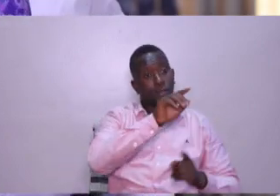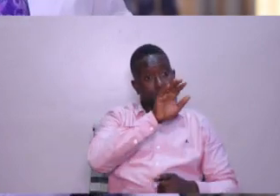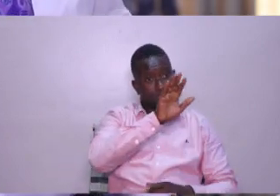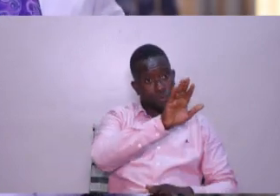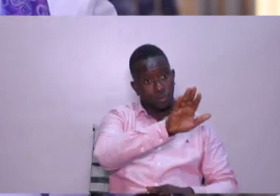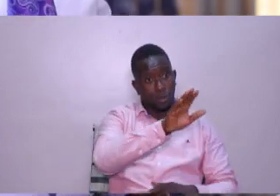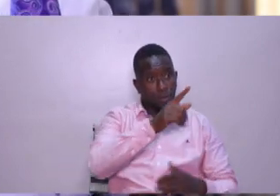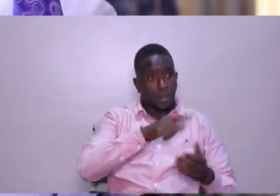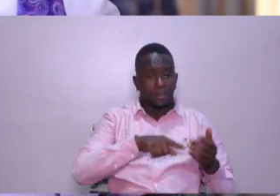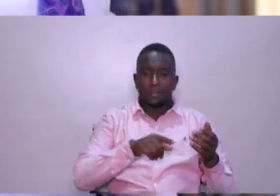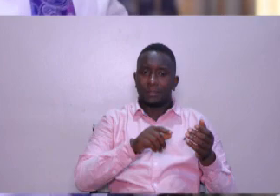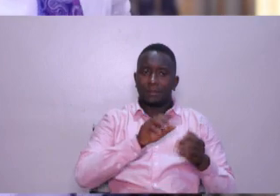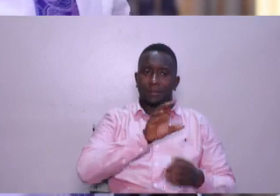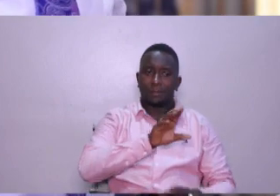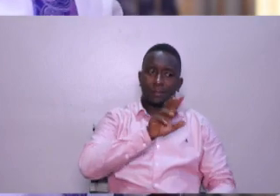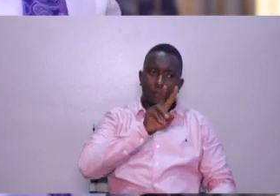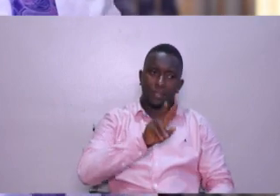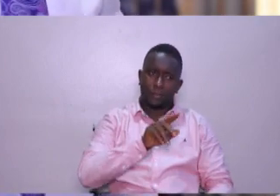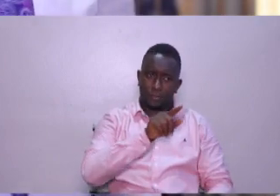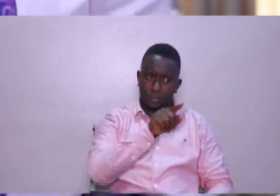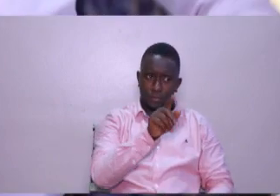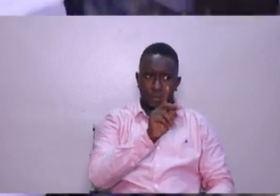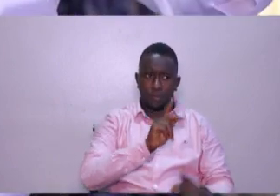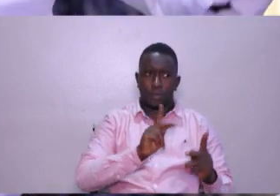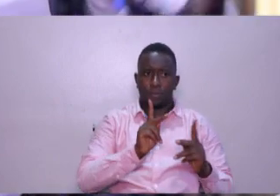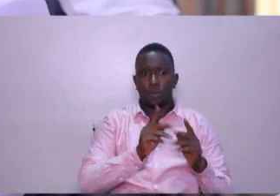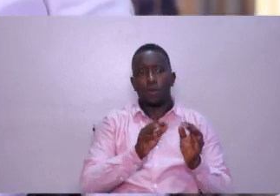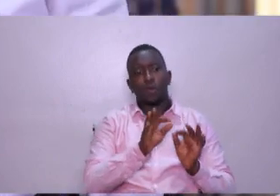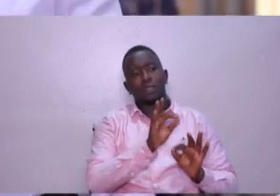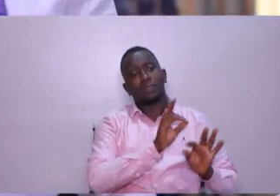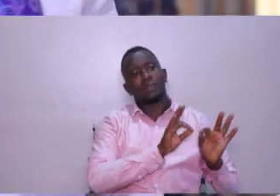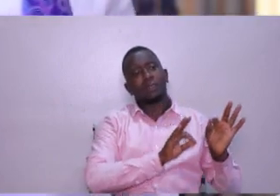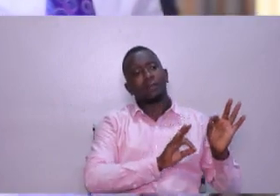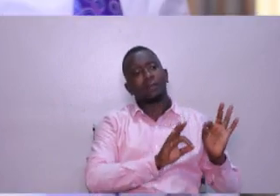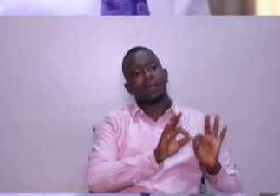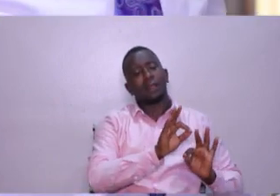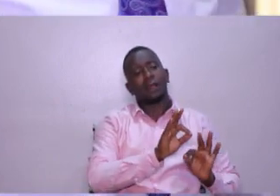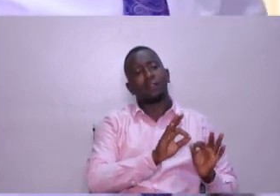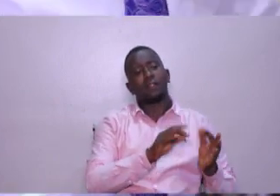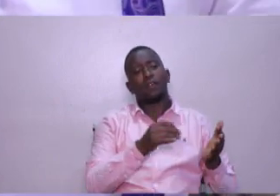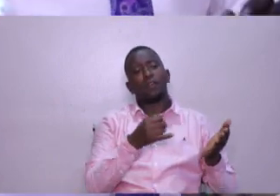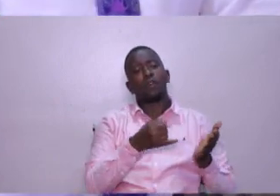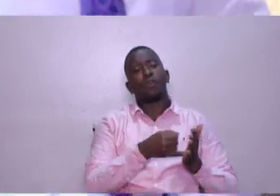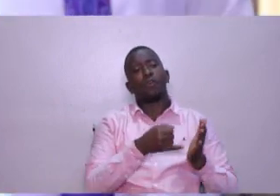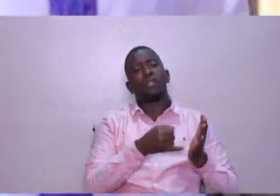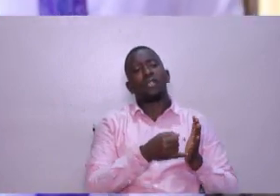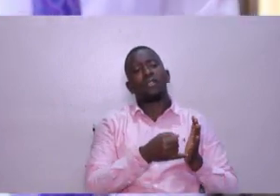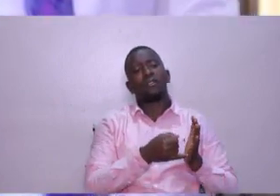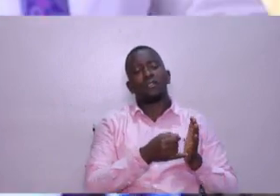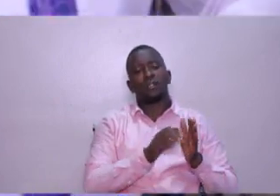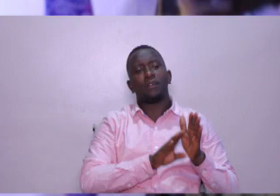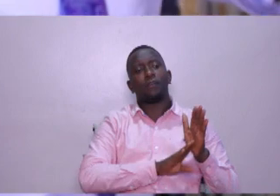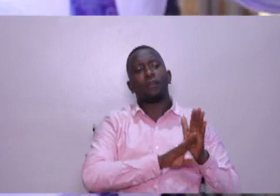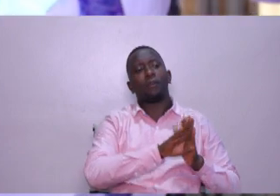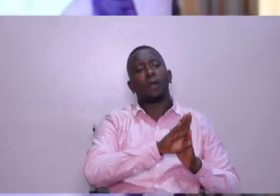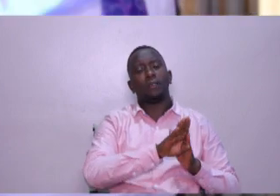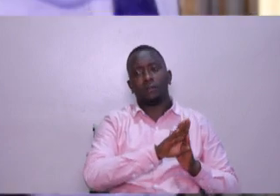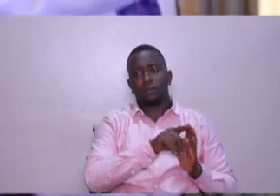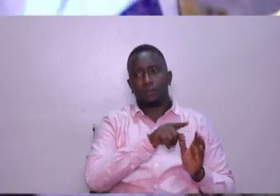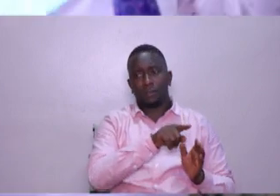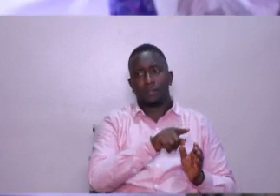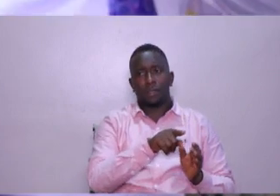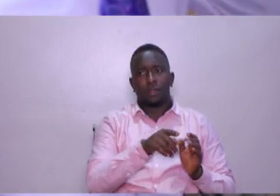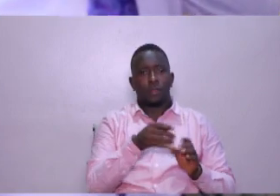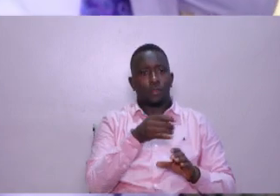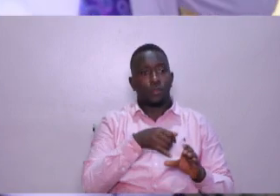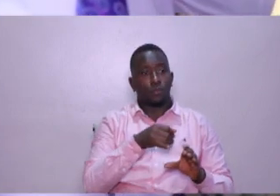designers who know you are content developers with inclusion in mind. Close it to your CV, by the way. Yeah? So that